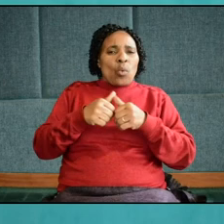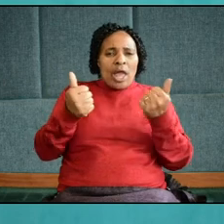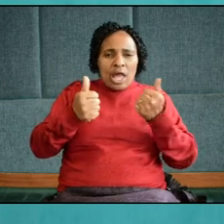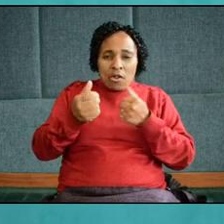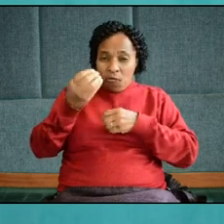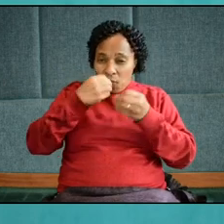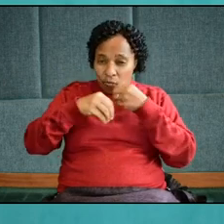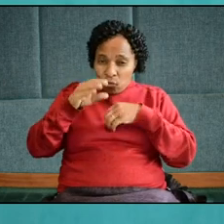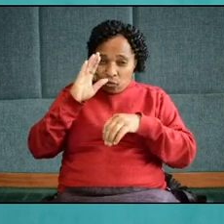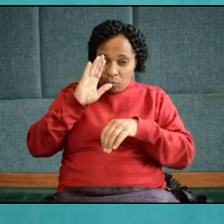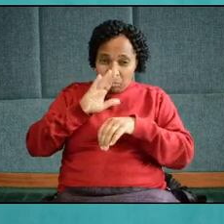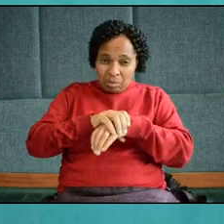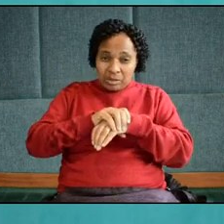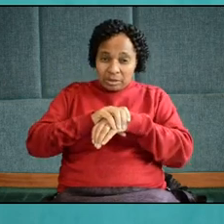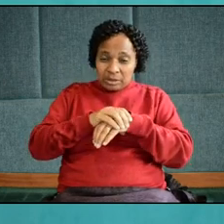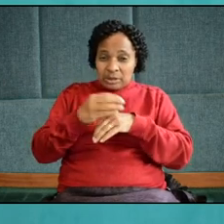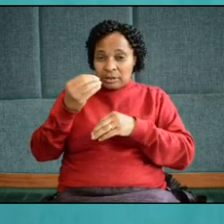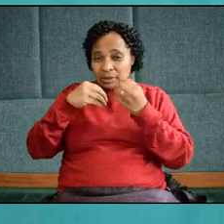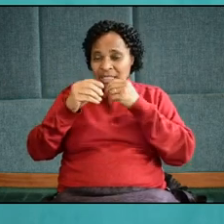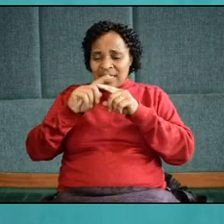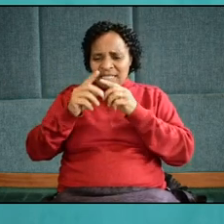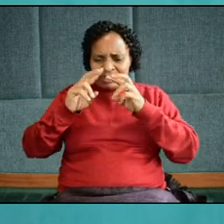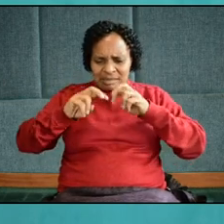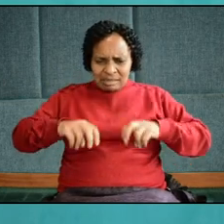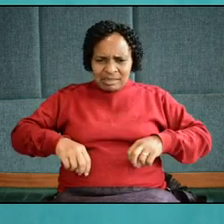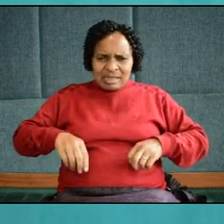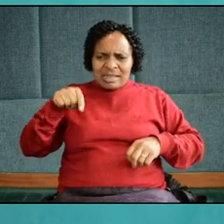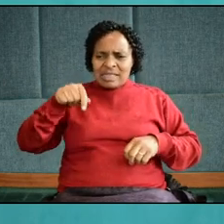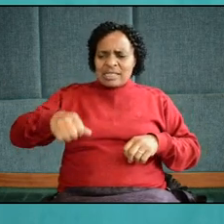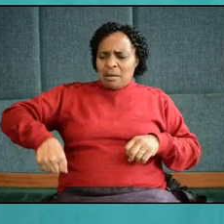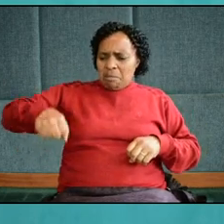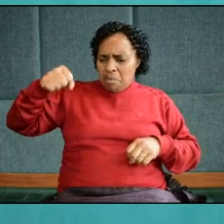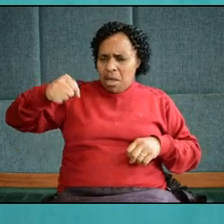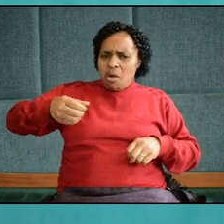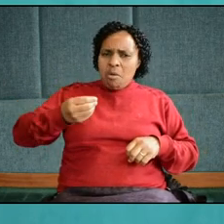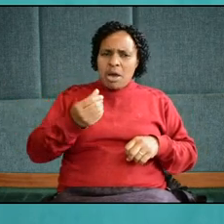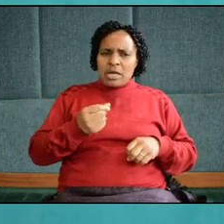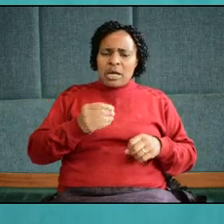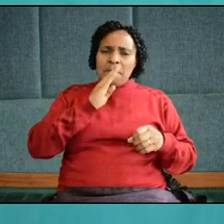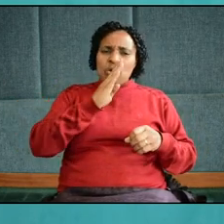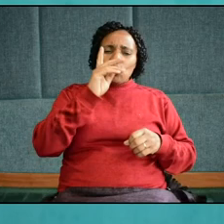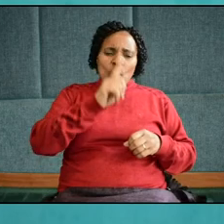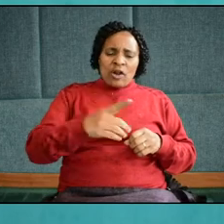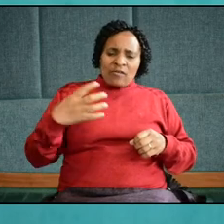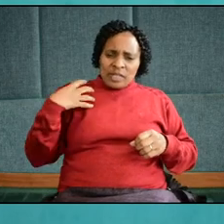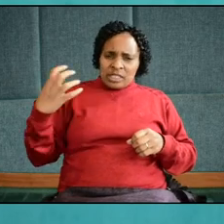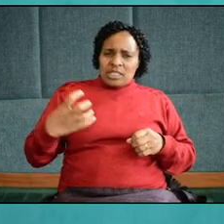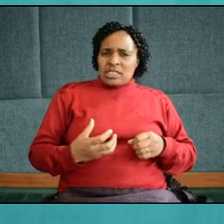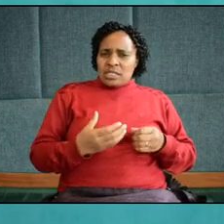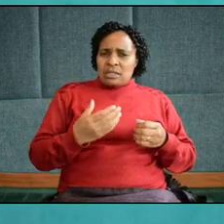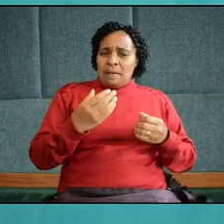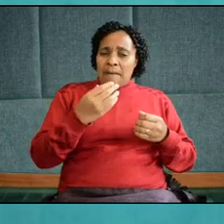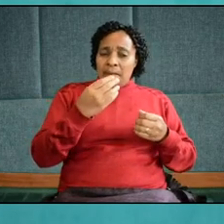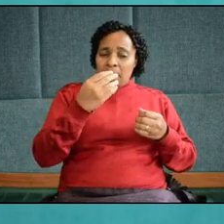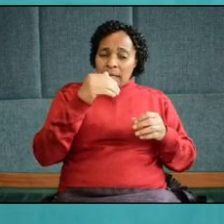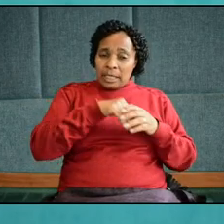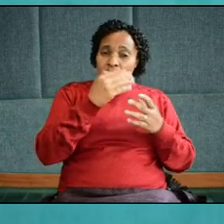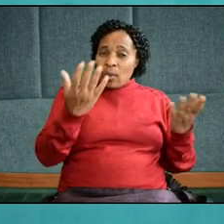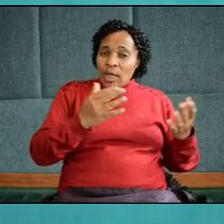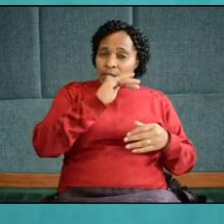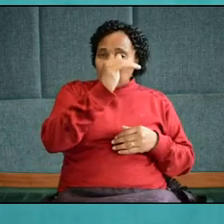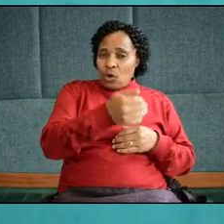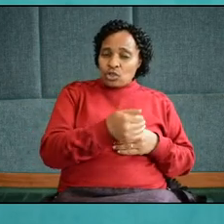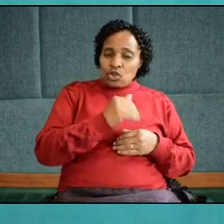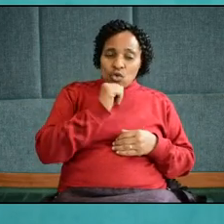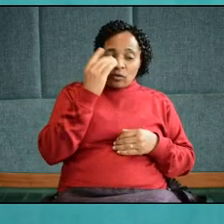eat. Now, later on, it was discovered that that bag of money belonged to one of the richest men in that town. And the bag was returned